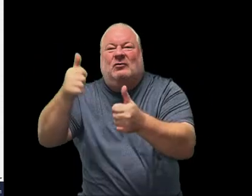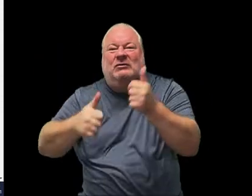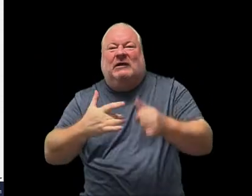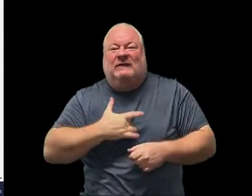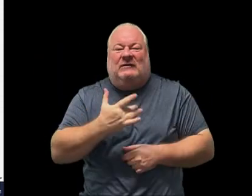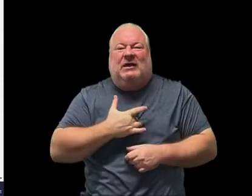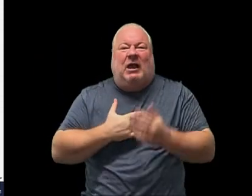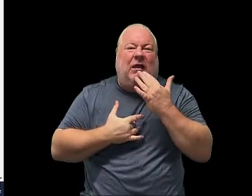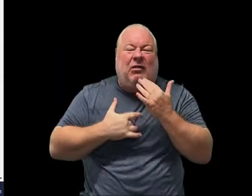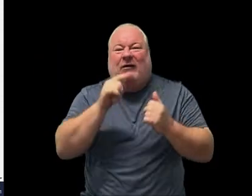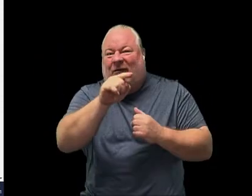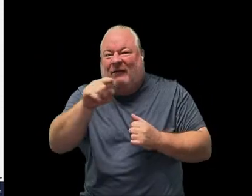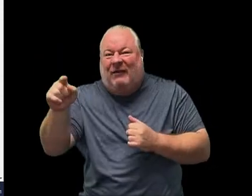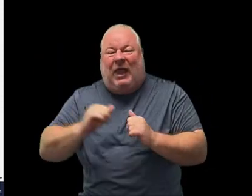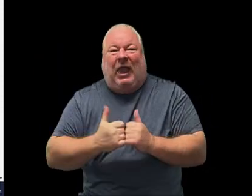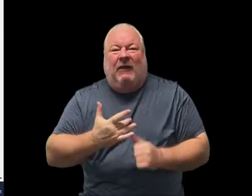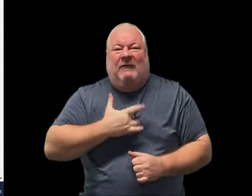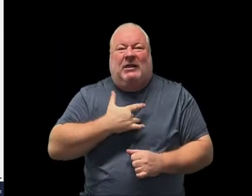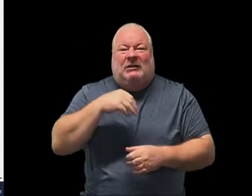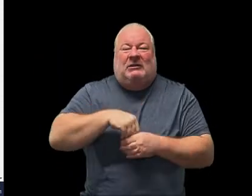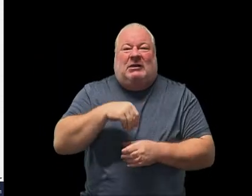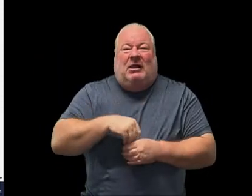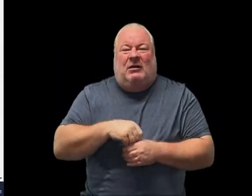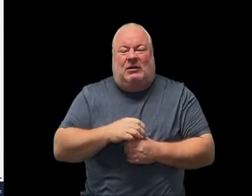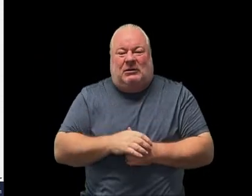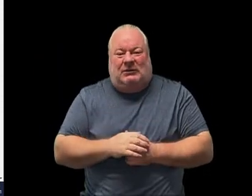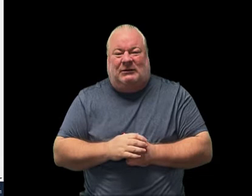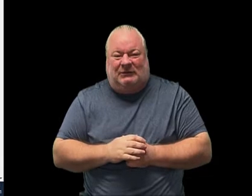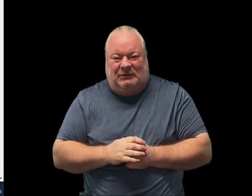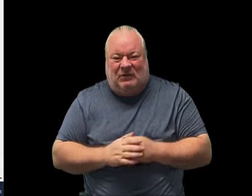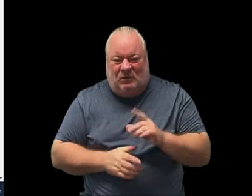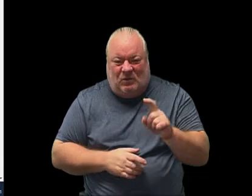right now, how they're feeling. Just to give you an idea,